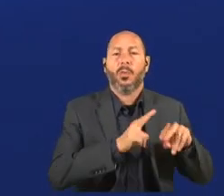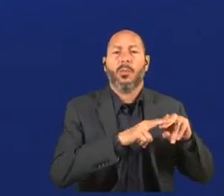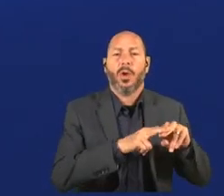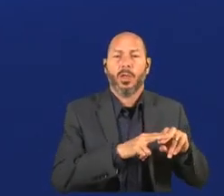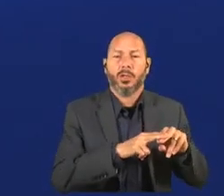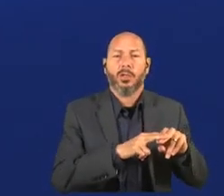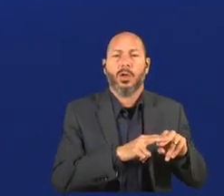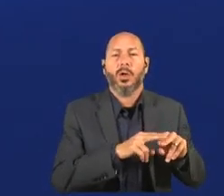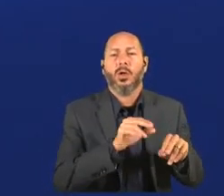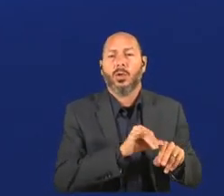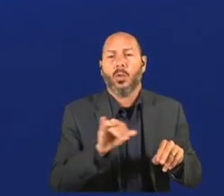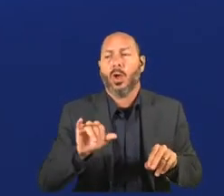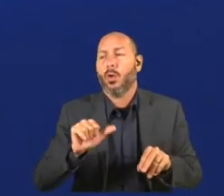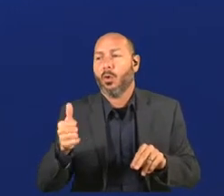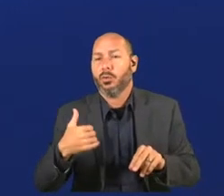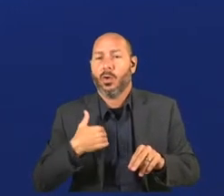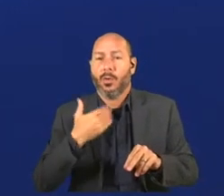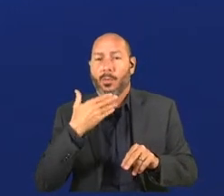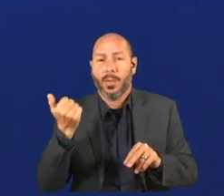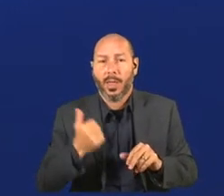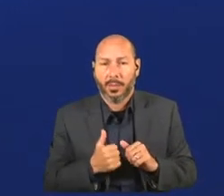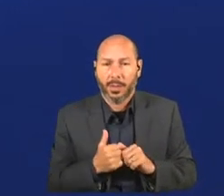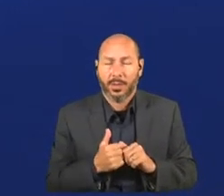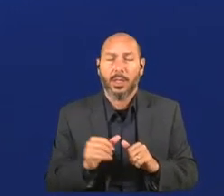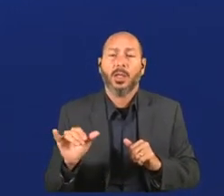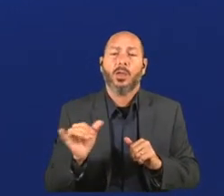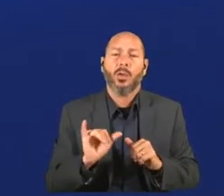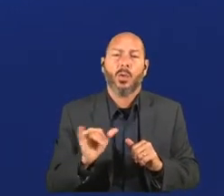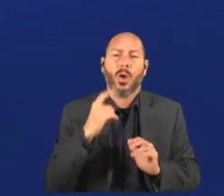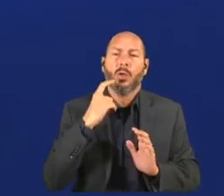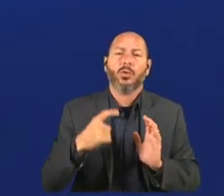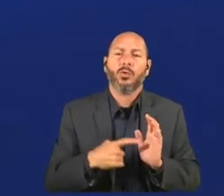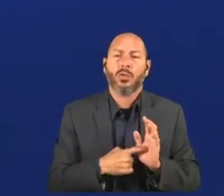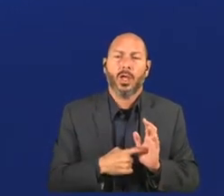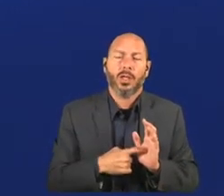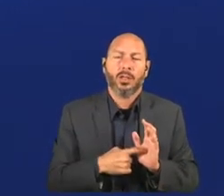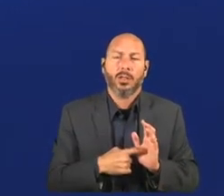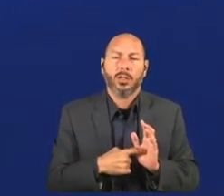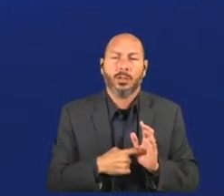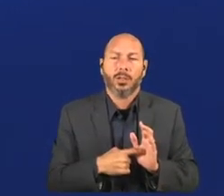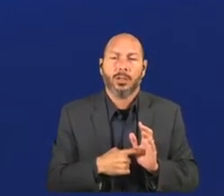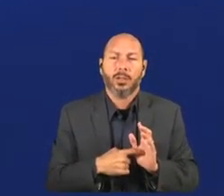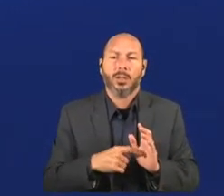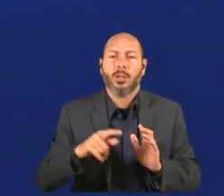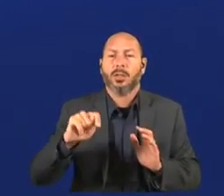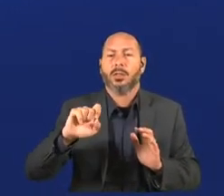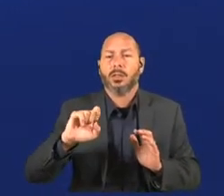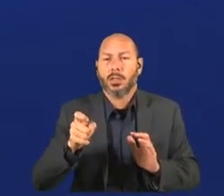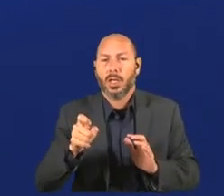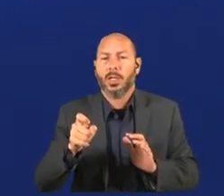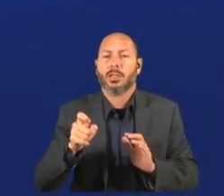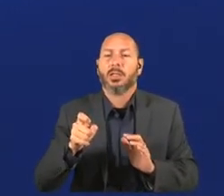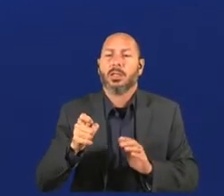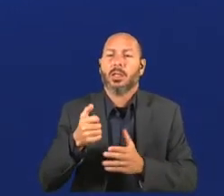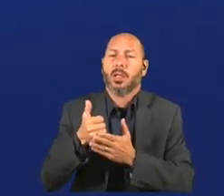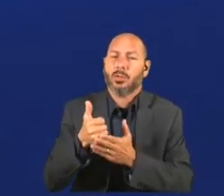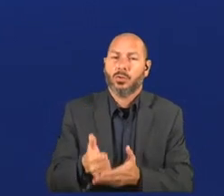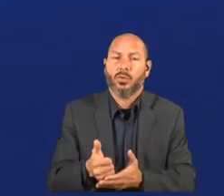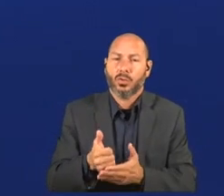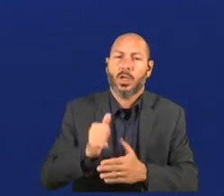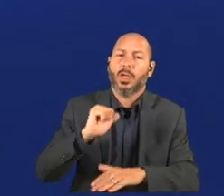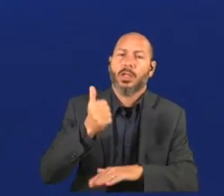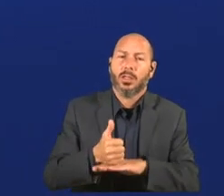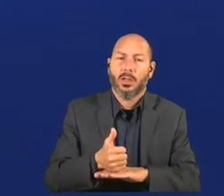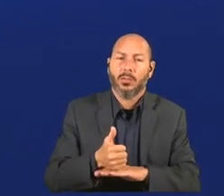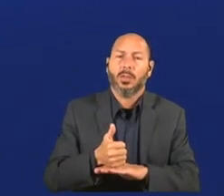premiums over commercial side. And here you see also the fact that the tax incentives that were implemented did retain